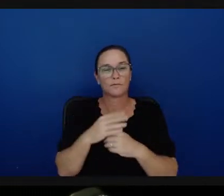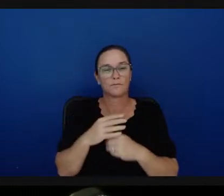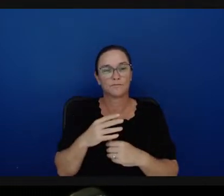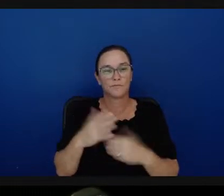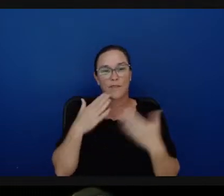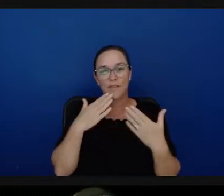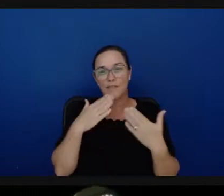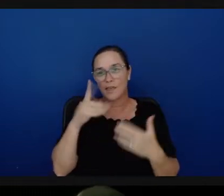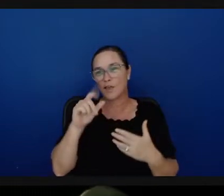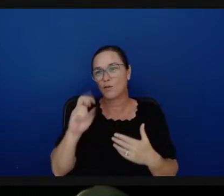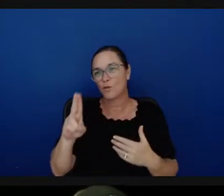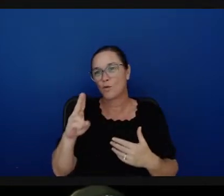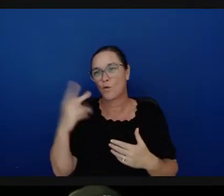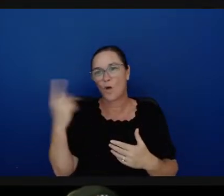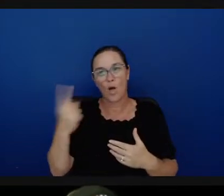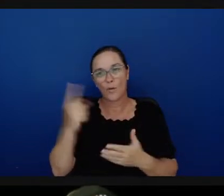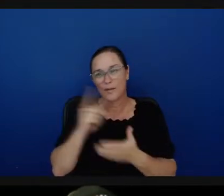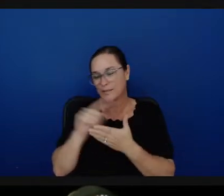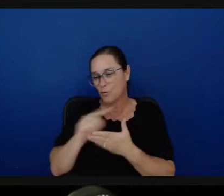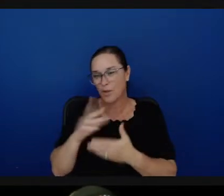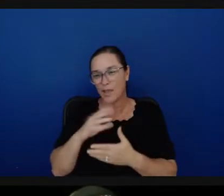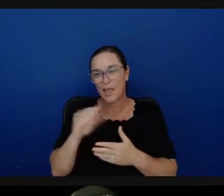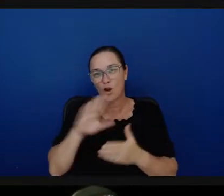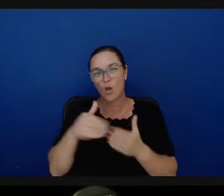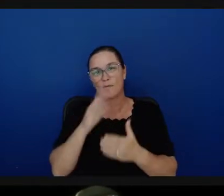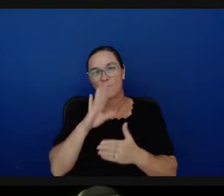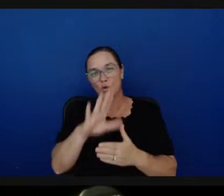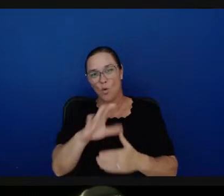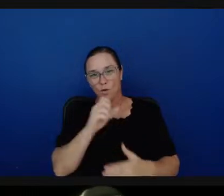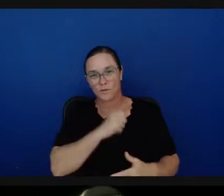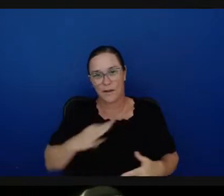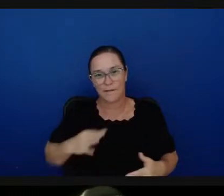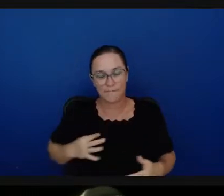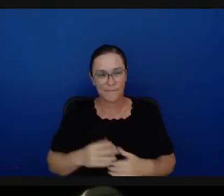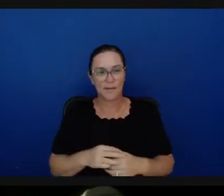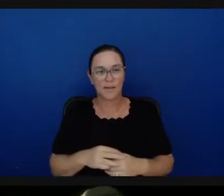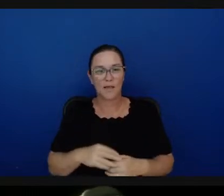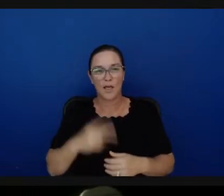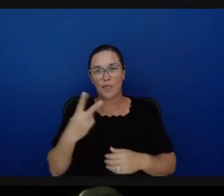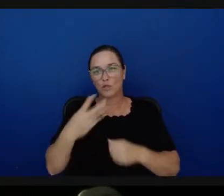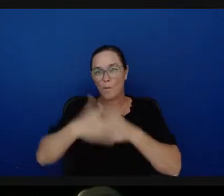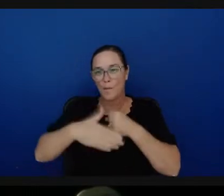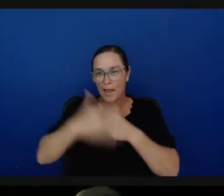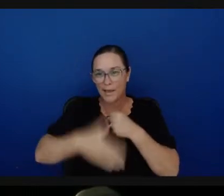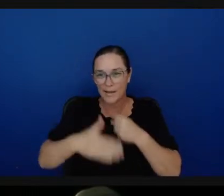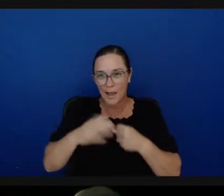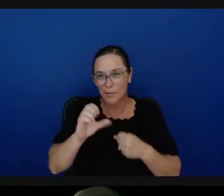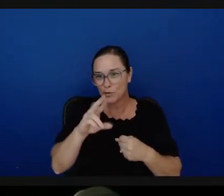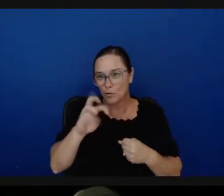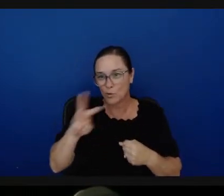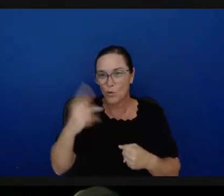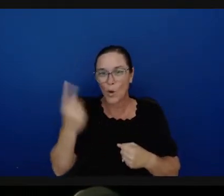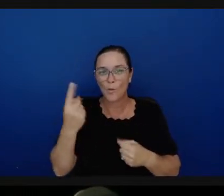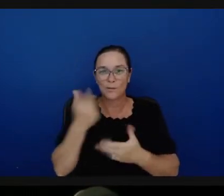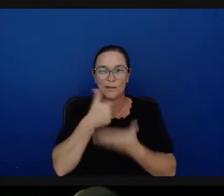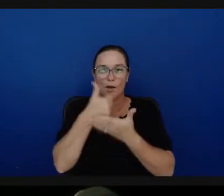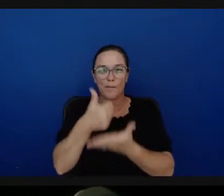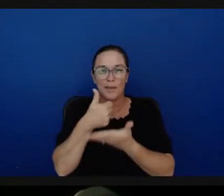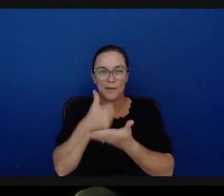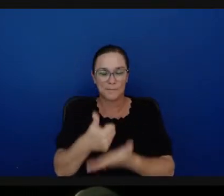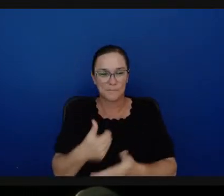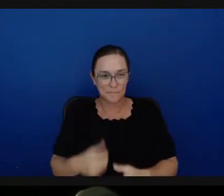Lou, as always, every week. And all your crew, the Two Pineapples crew, always helping out as well.